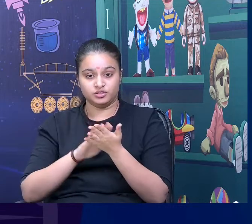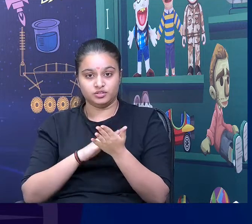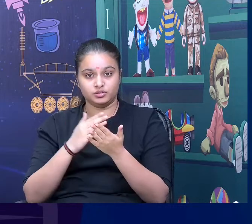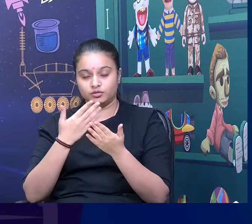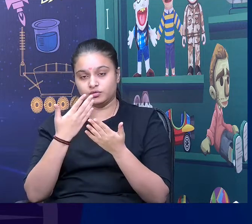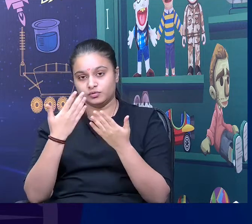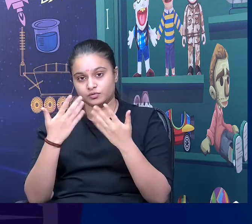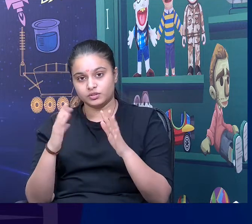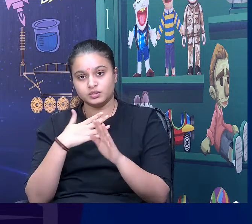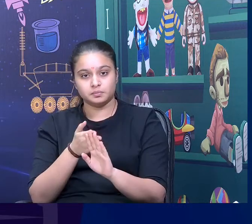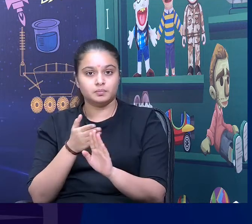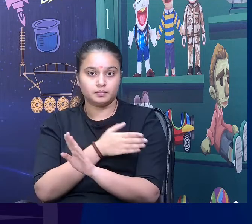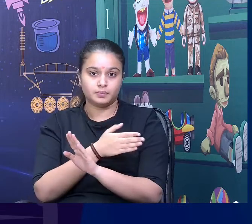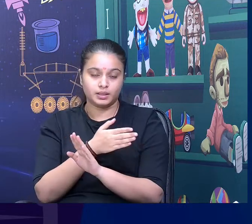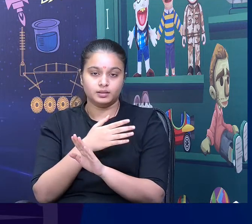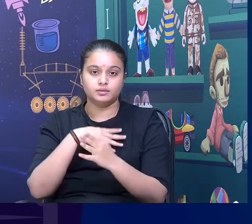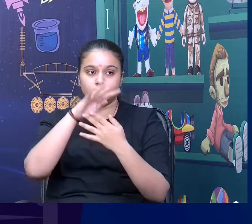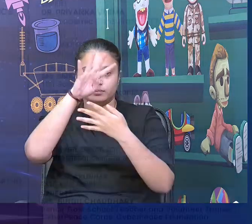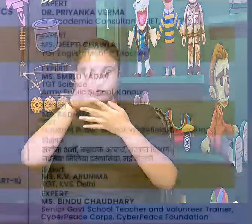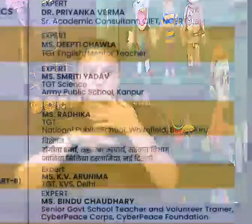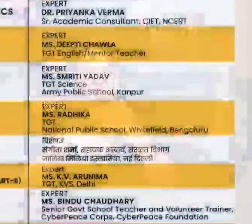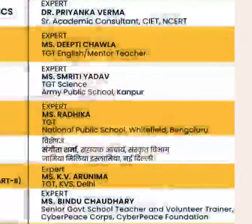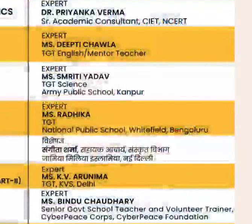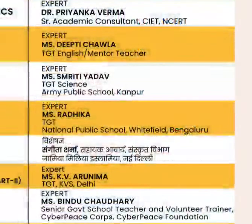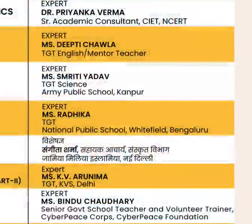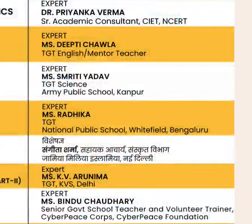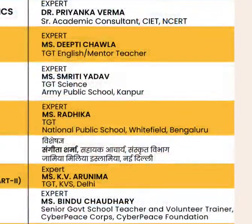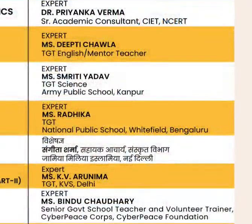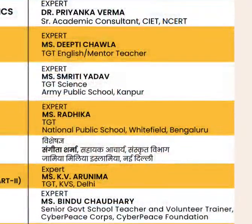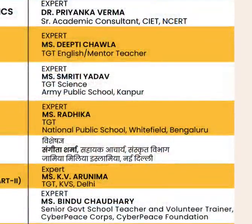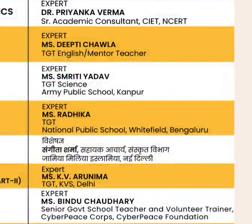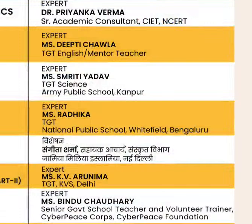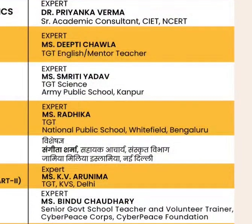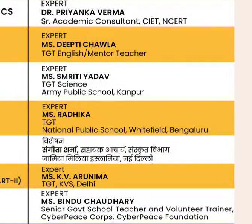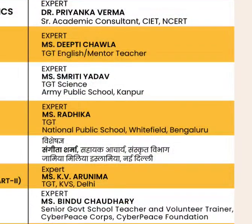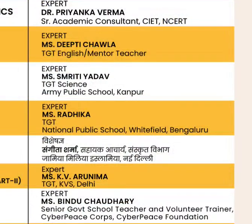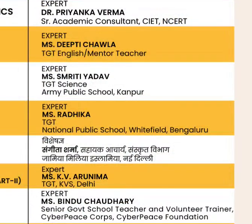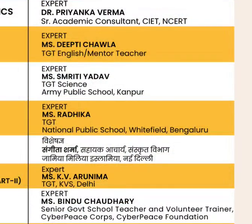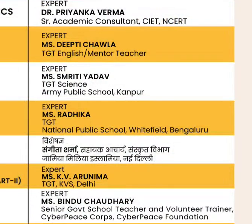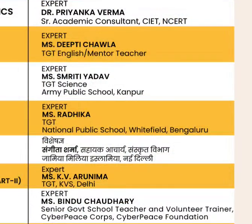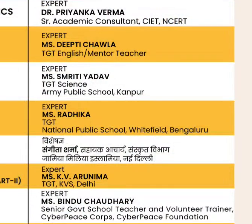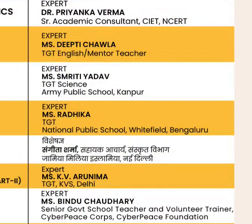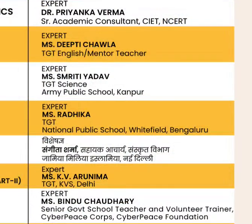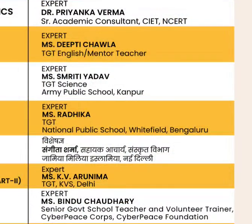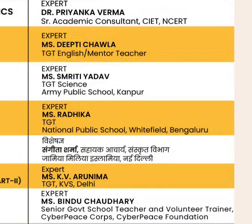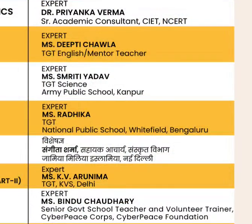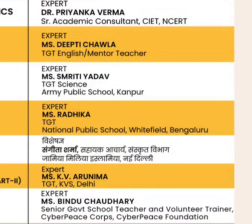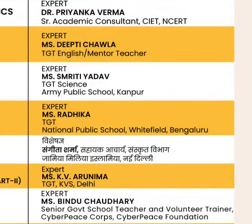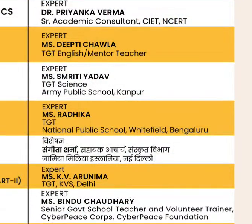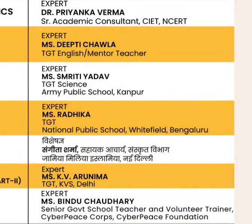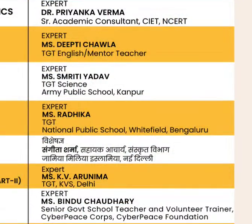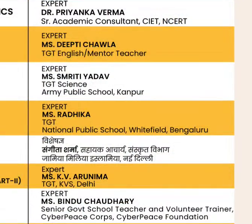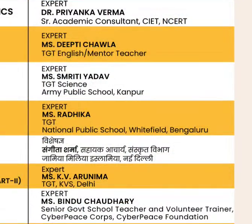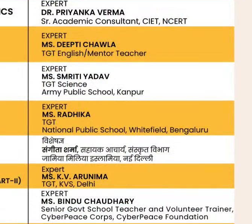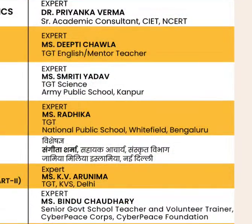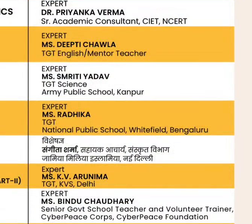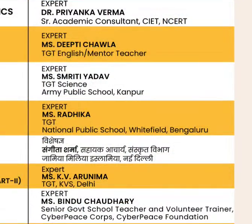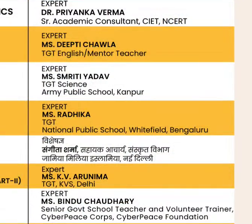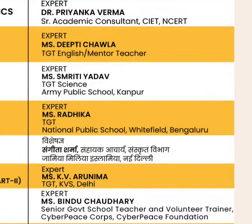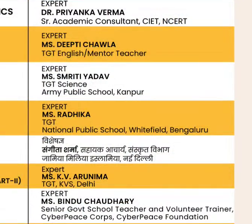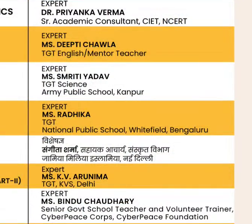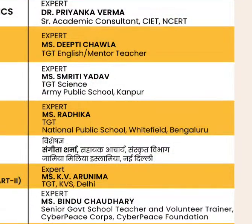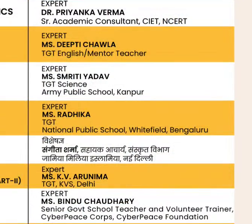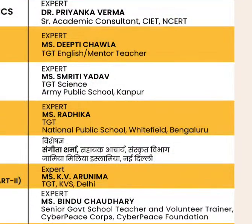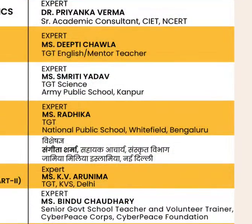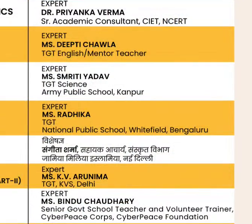here's a schedule for today, that what we have for you. after this session. So as you can see on